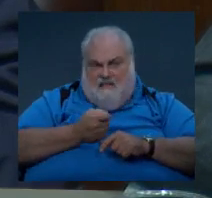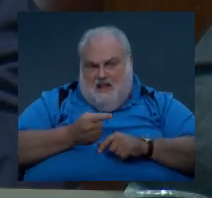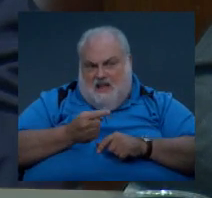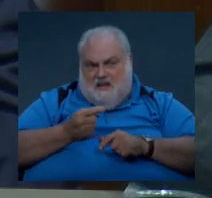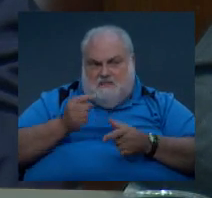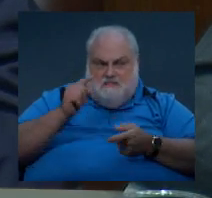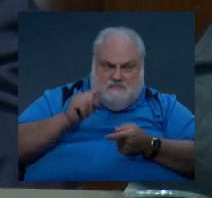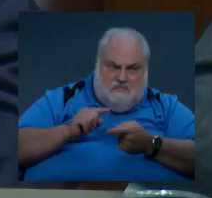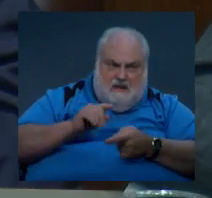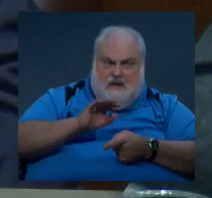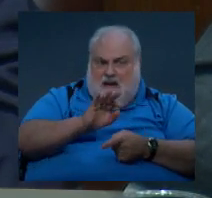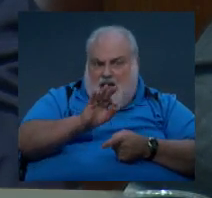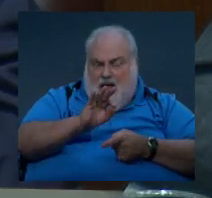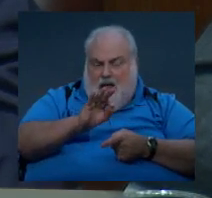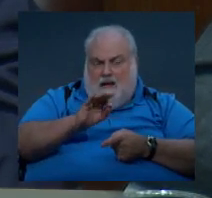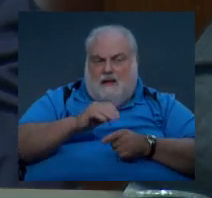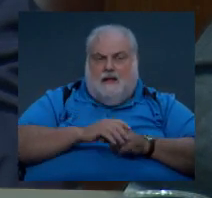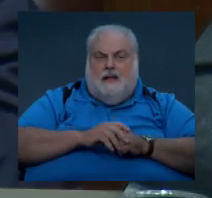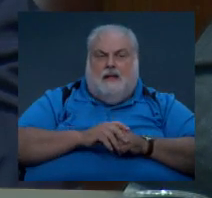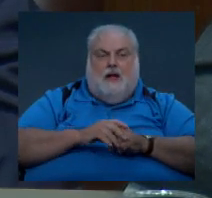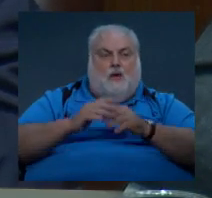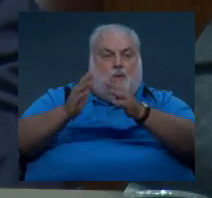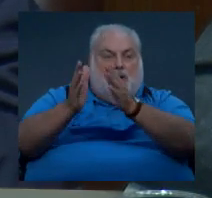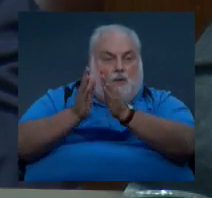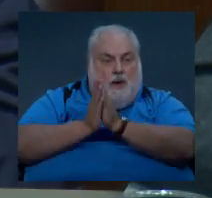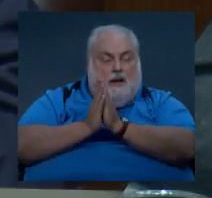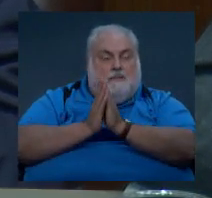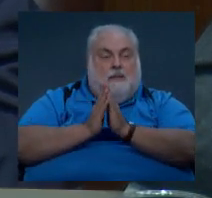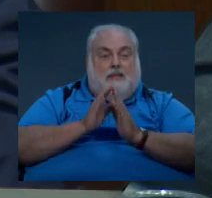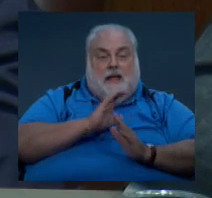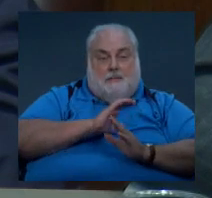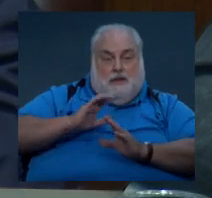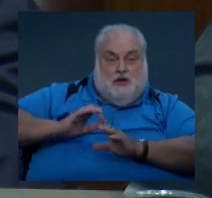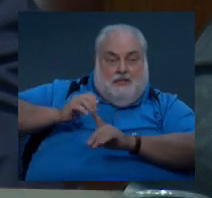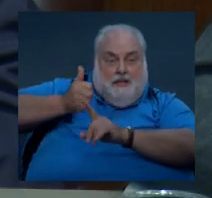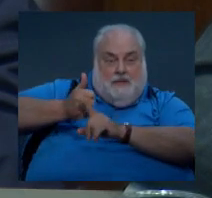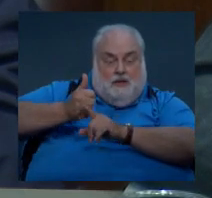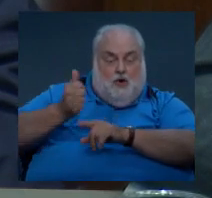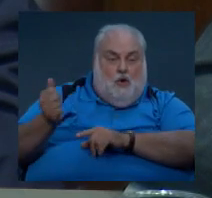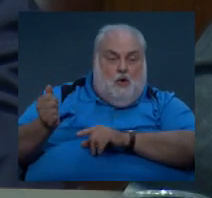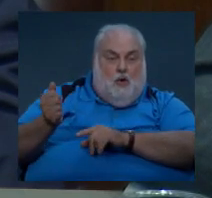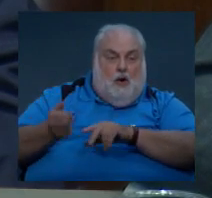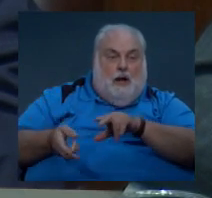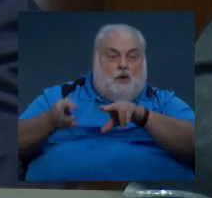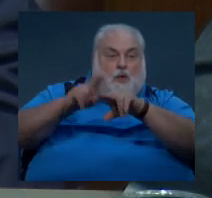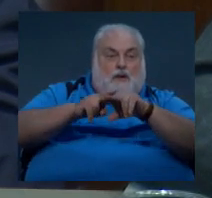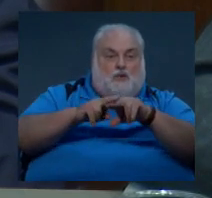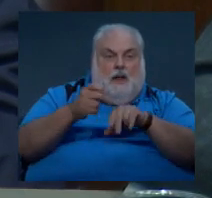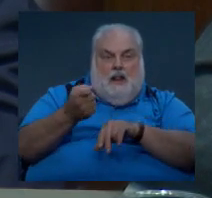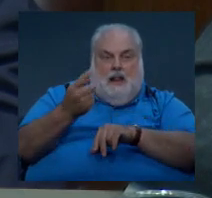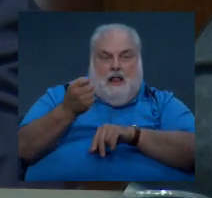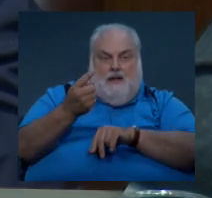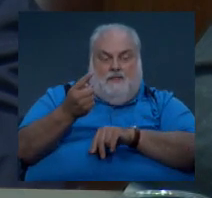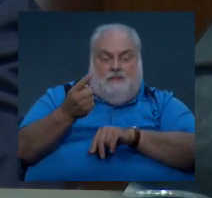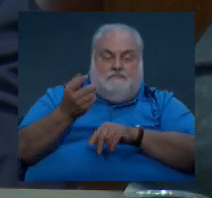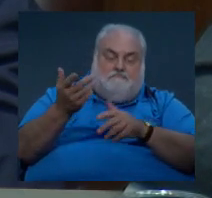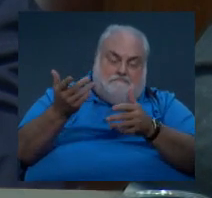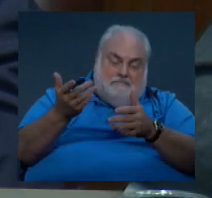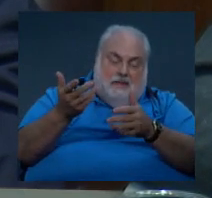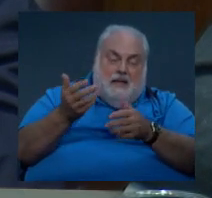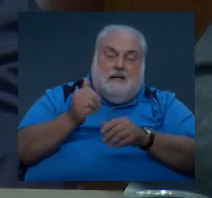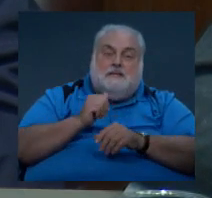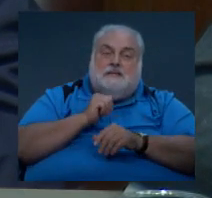it went down to 9. This is a request by the commission to go back to 11. And it's not an issue